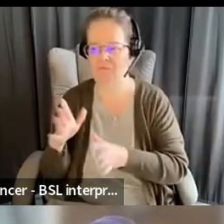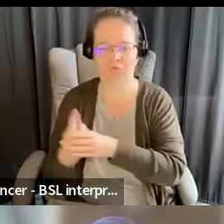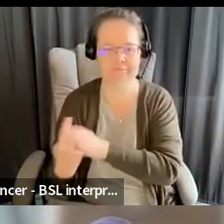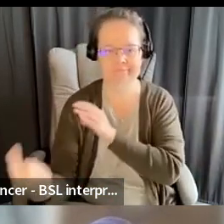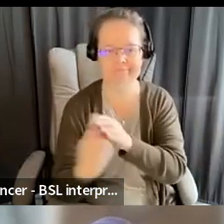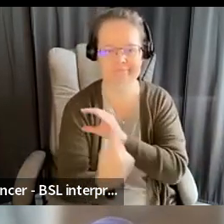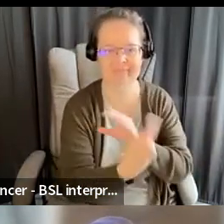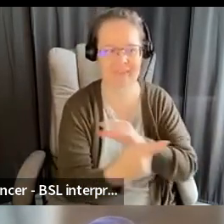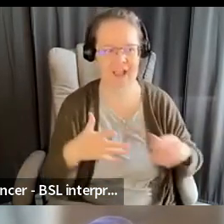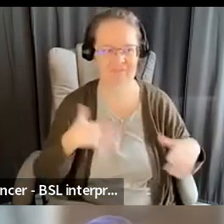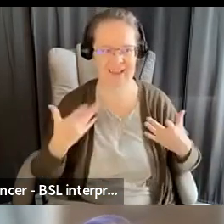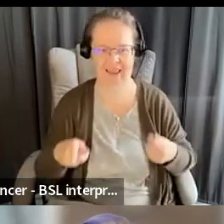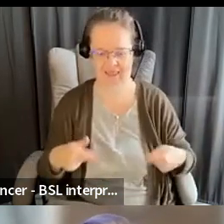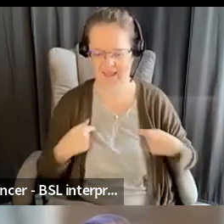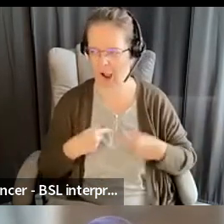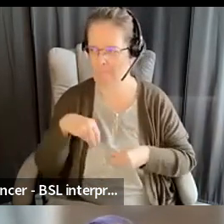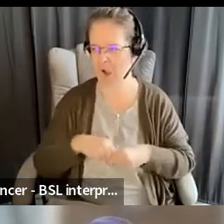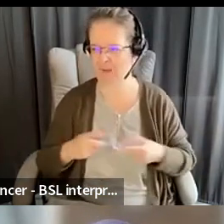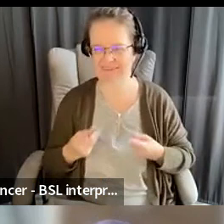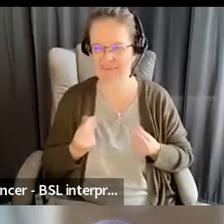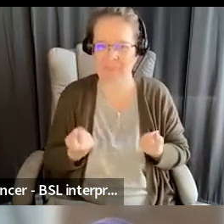something bigger than yourself, but you have a voice in.